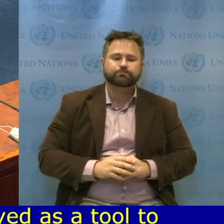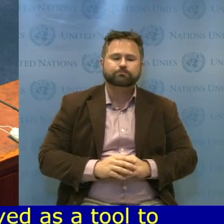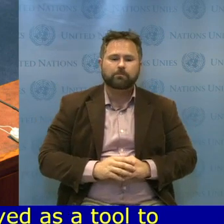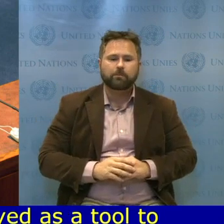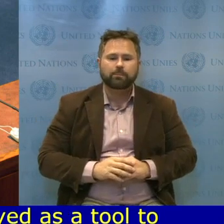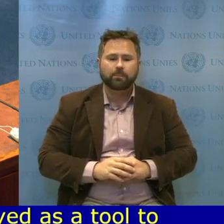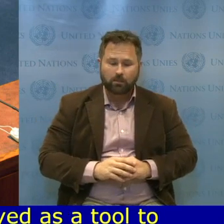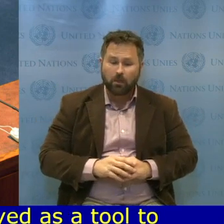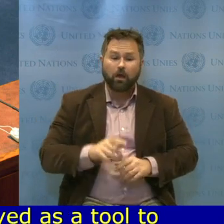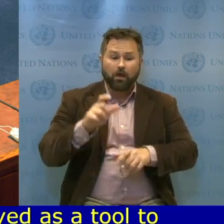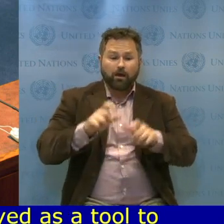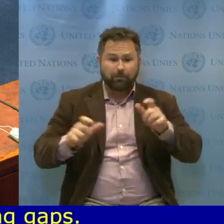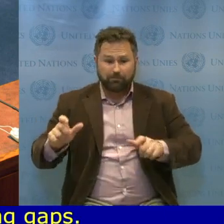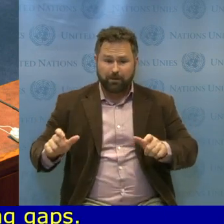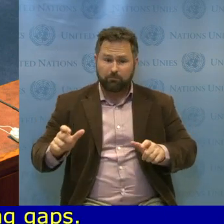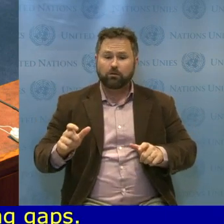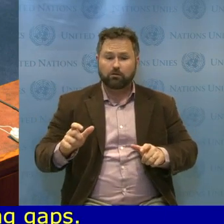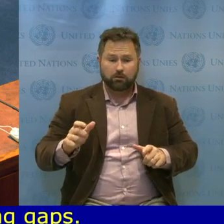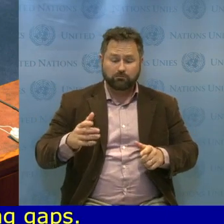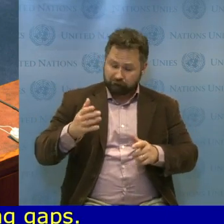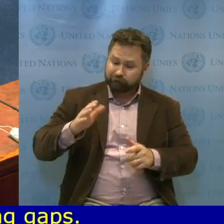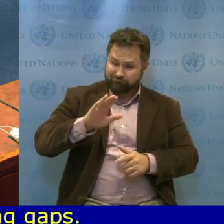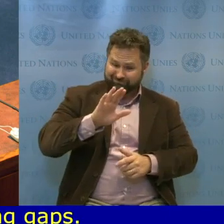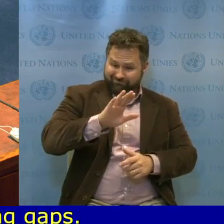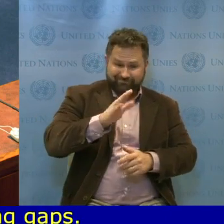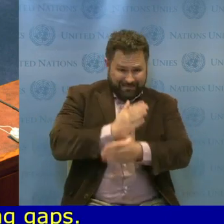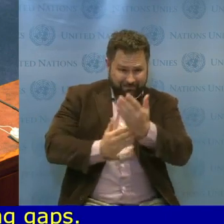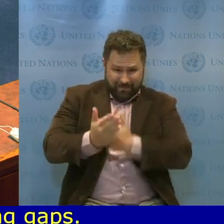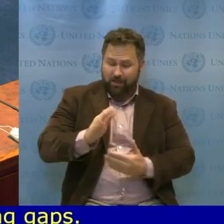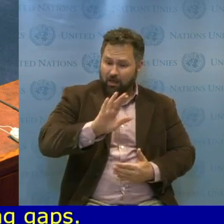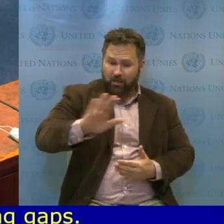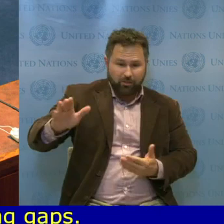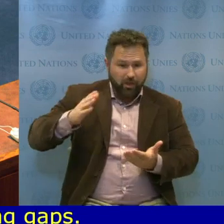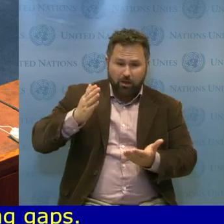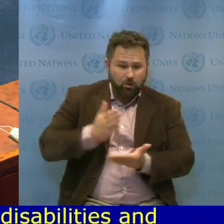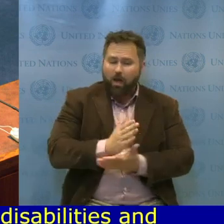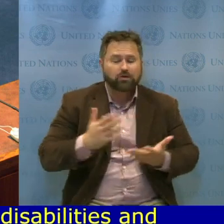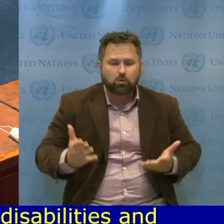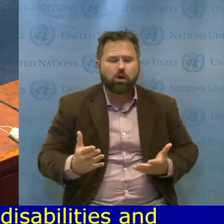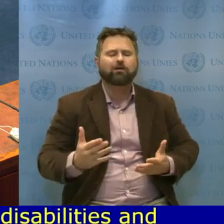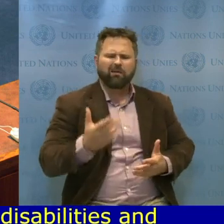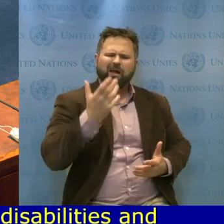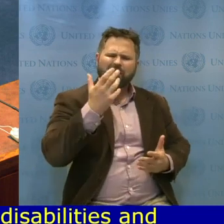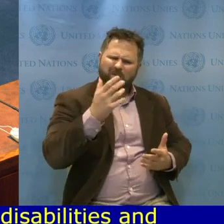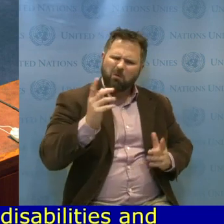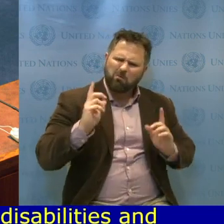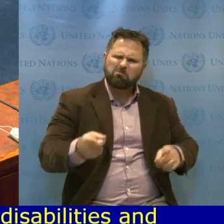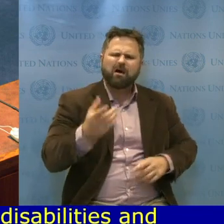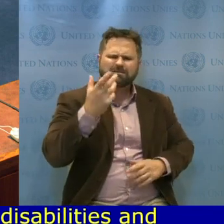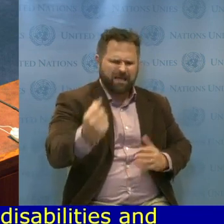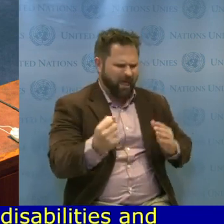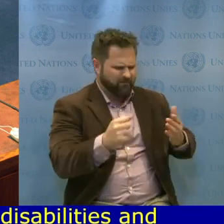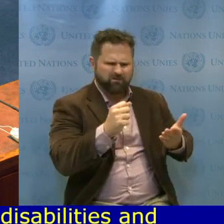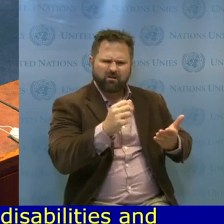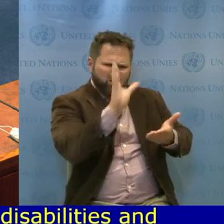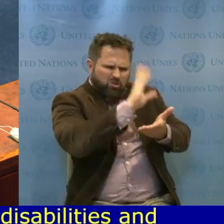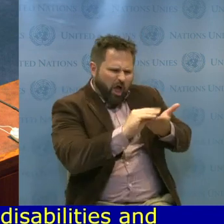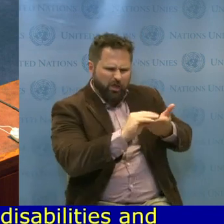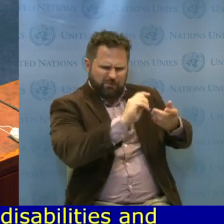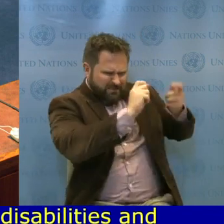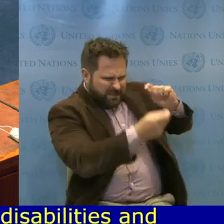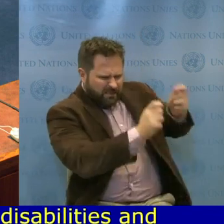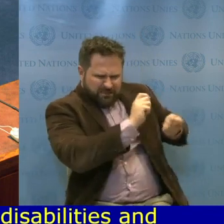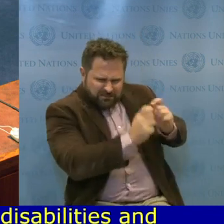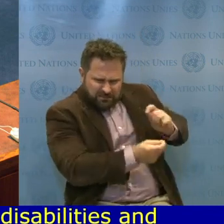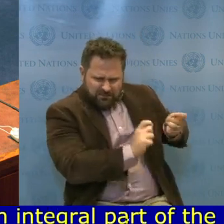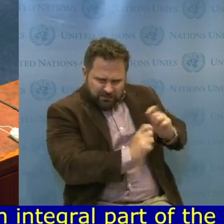of the urban planning reforms in Armenia. These include revision of normative technical documents as well as a monitoring mechanism with the aim to have more